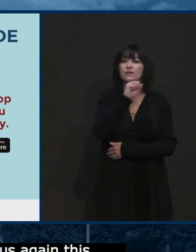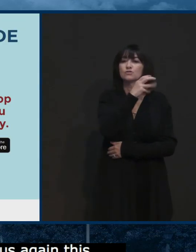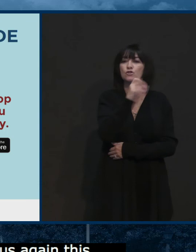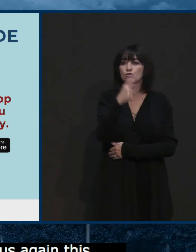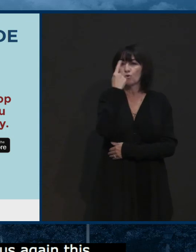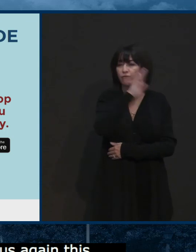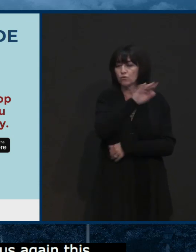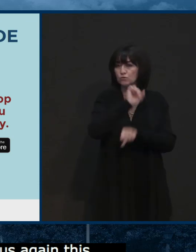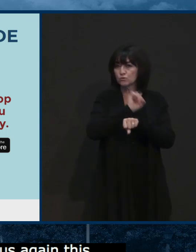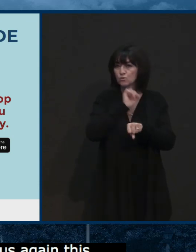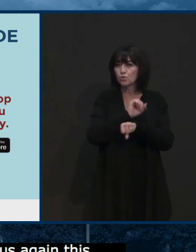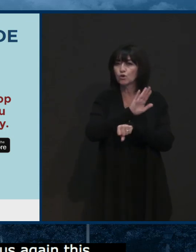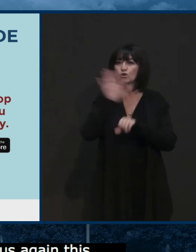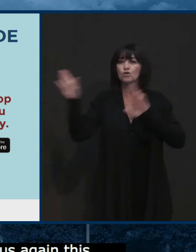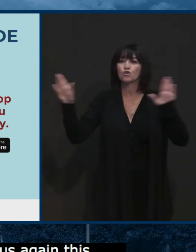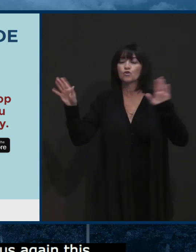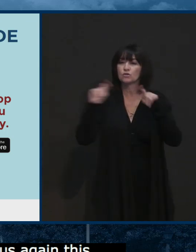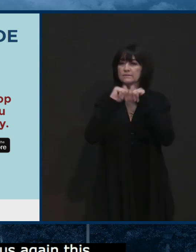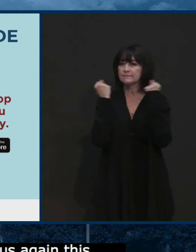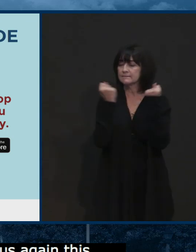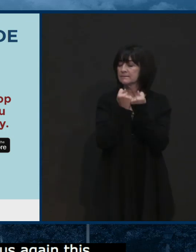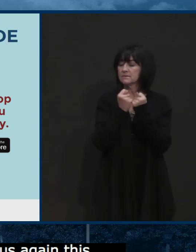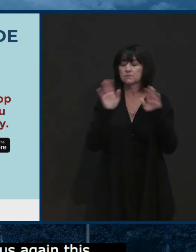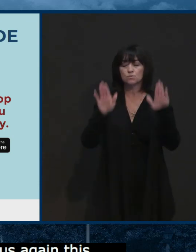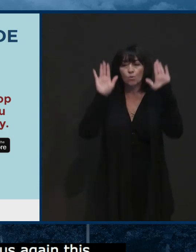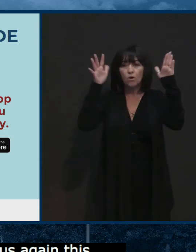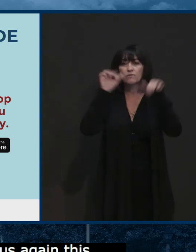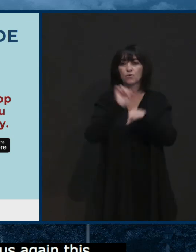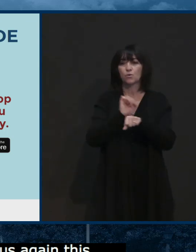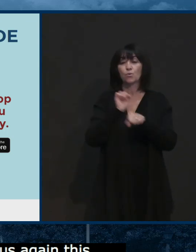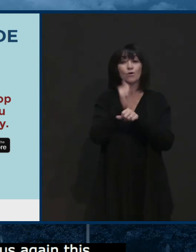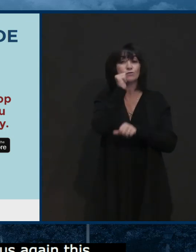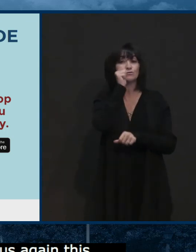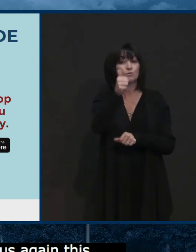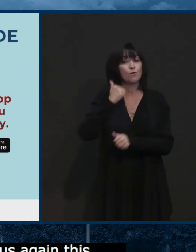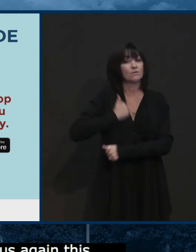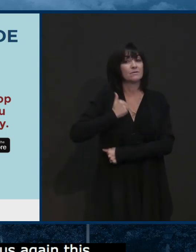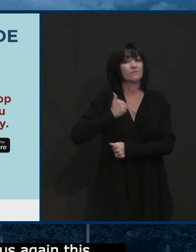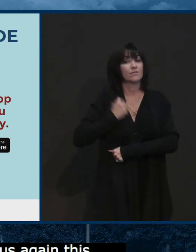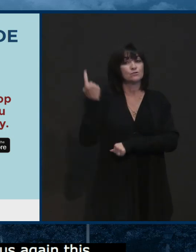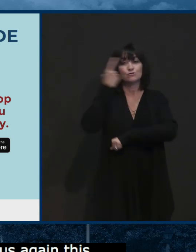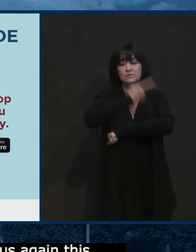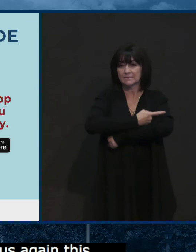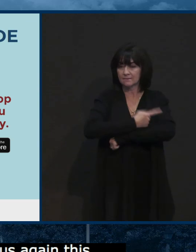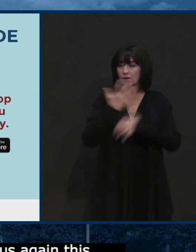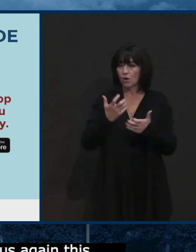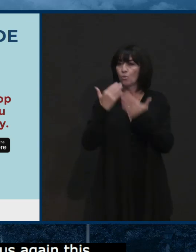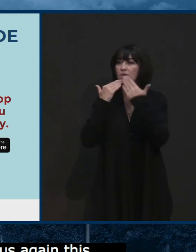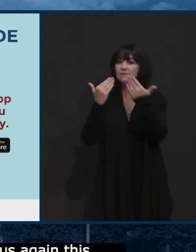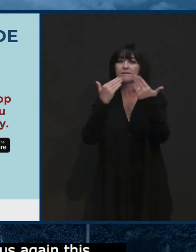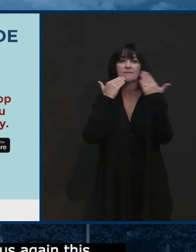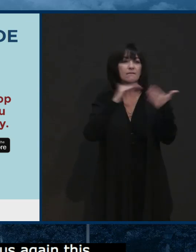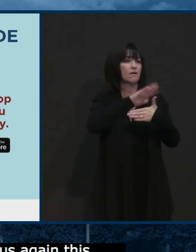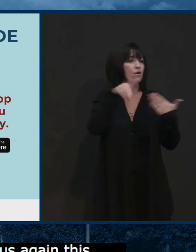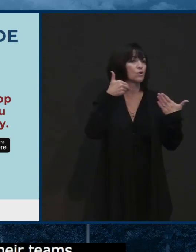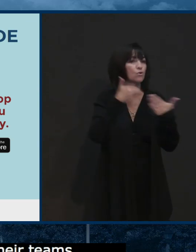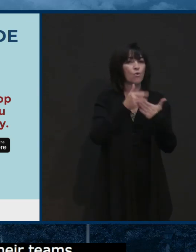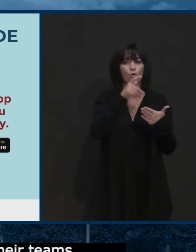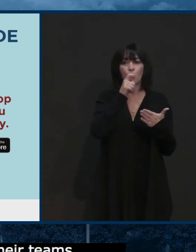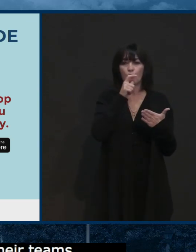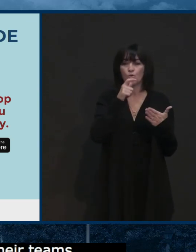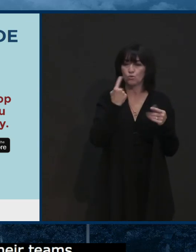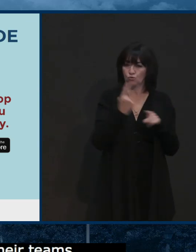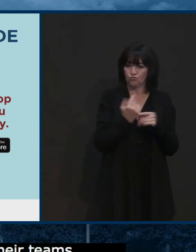and the work of their teams. Again, tomorrow's Veterans Day. I want to thank all of the veterans, those active duty,